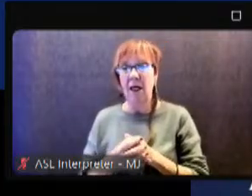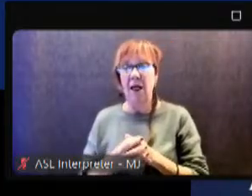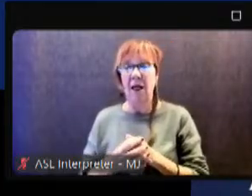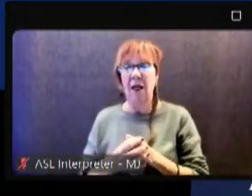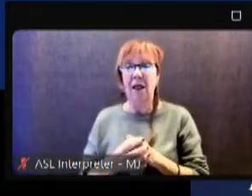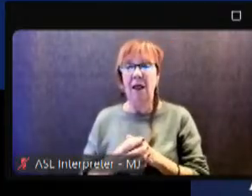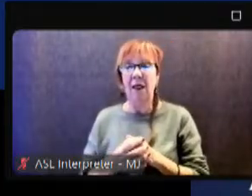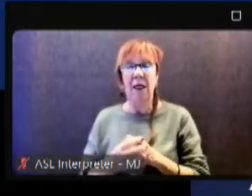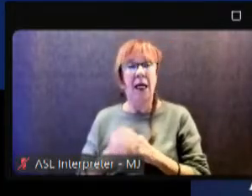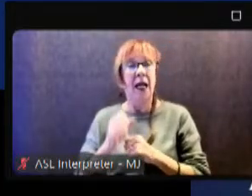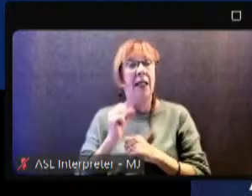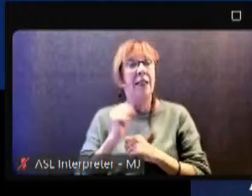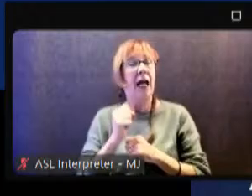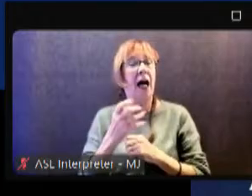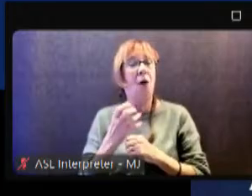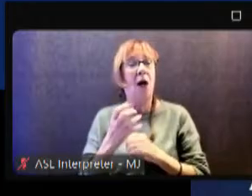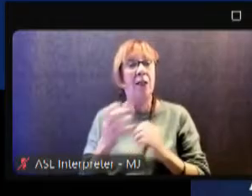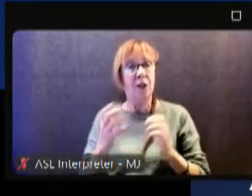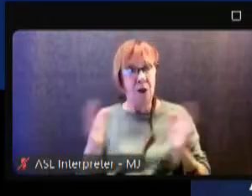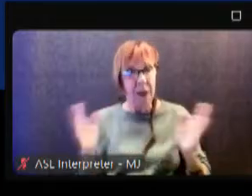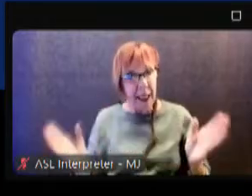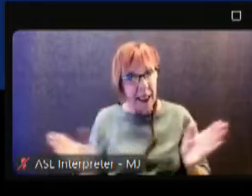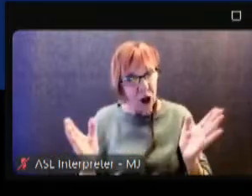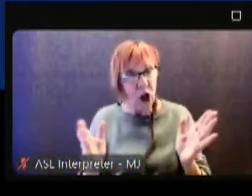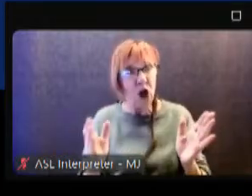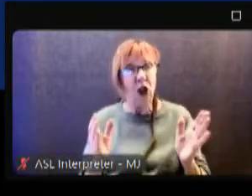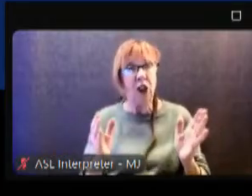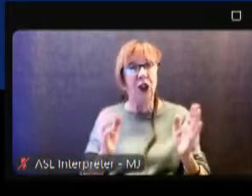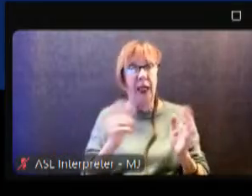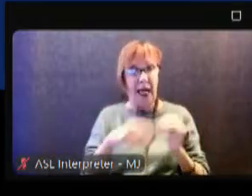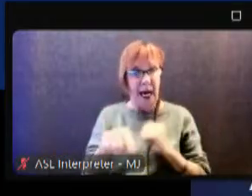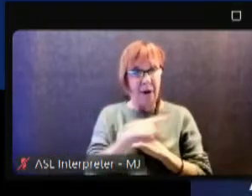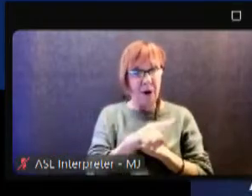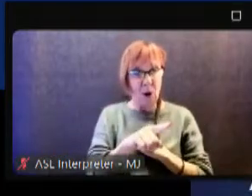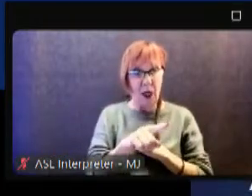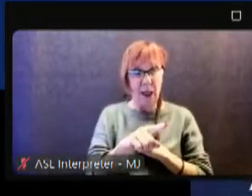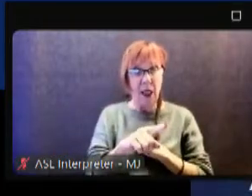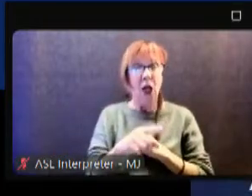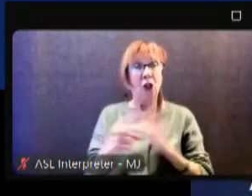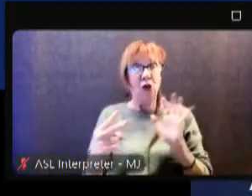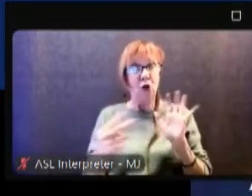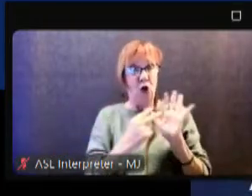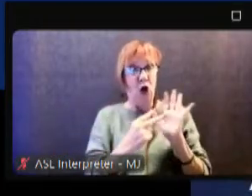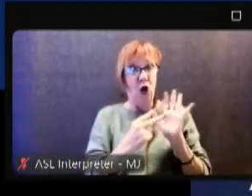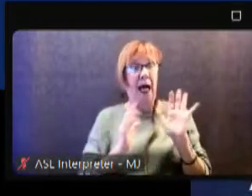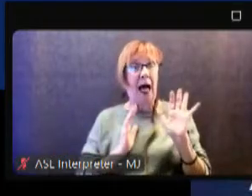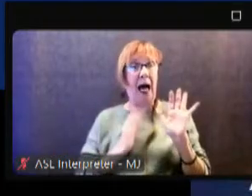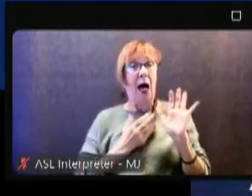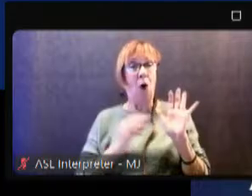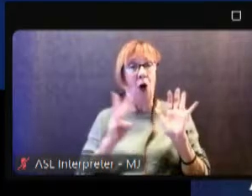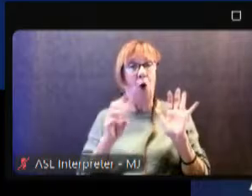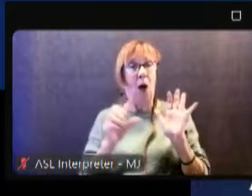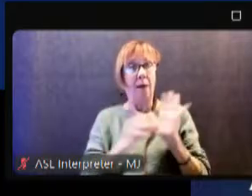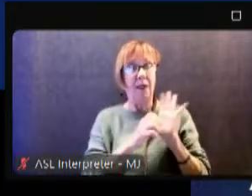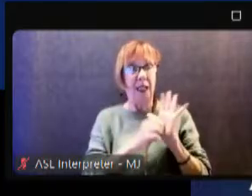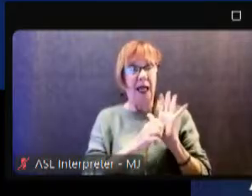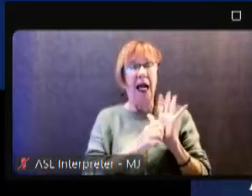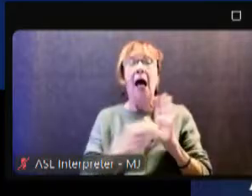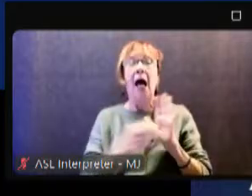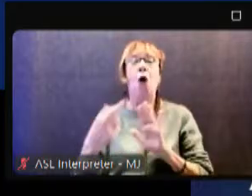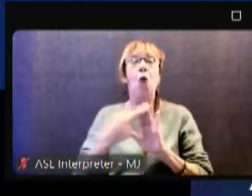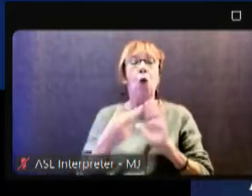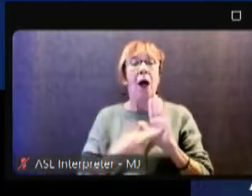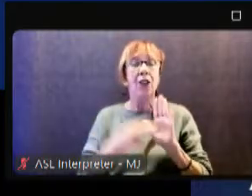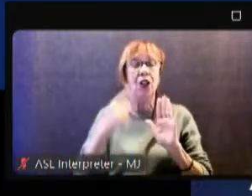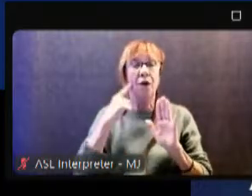Yes, thank you. I did want to just urge everyone, if you have not done so already, to go on our website as well and register for the